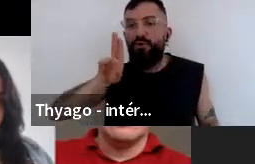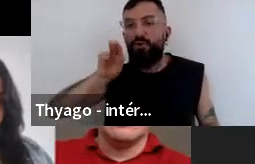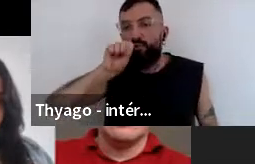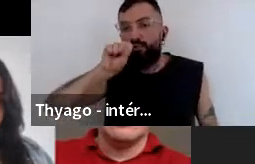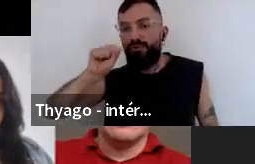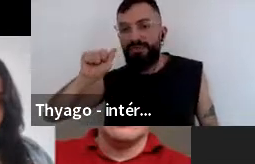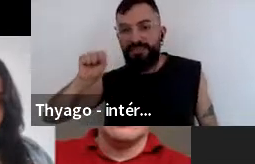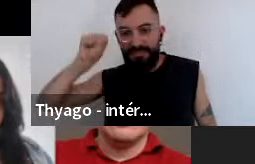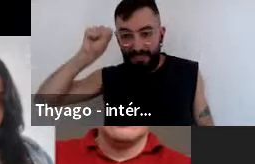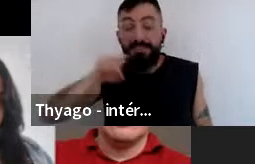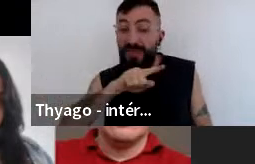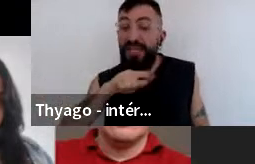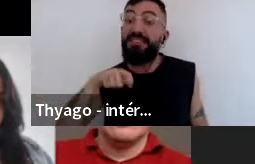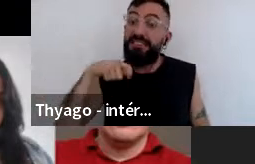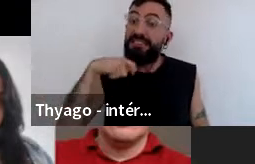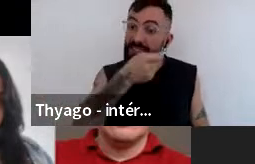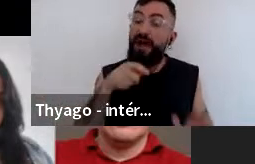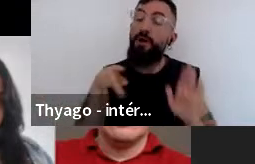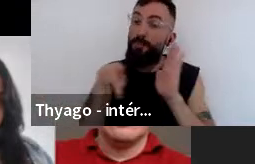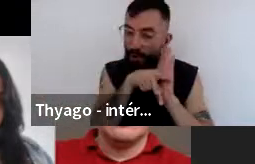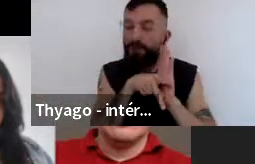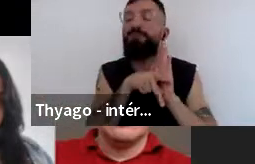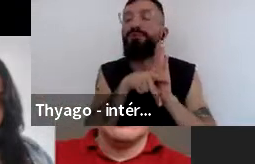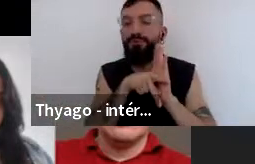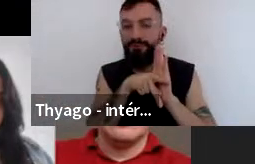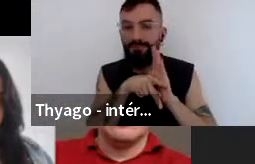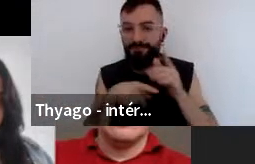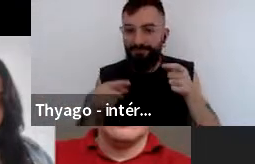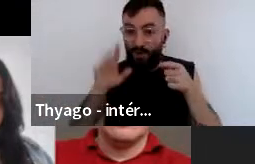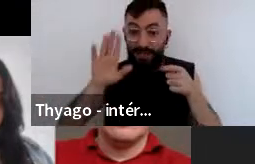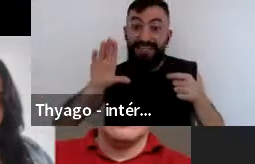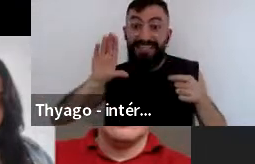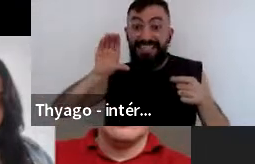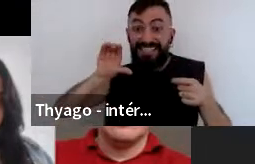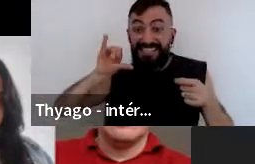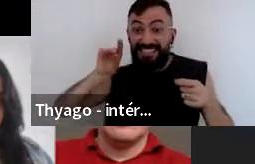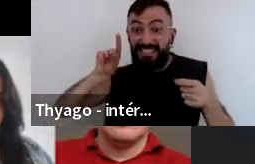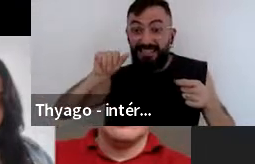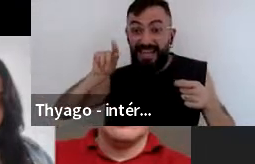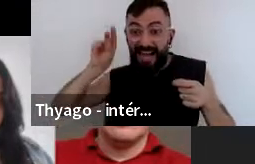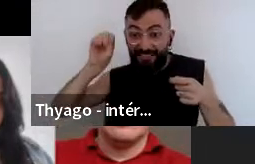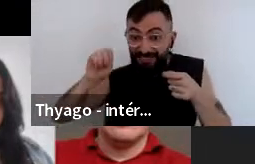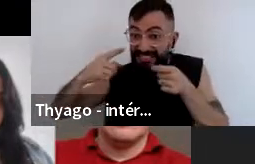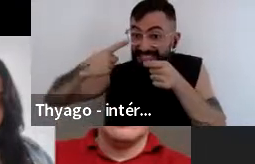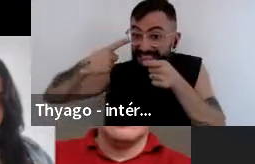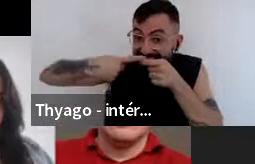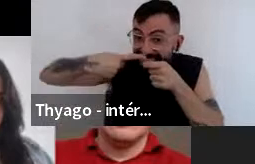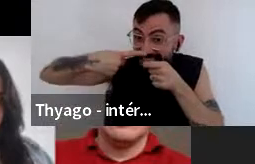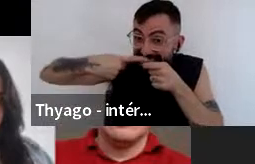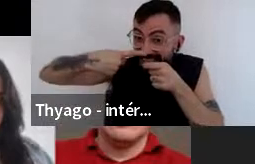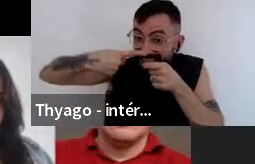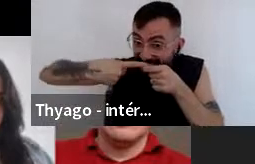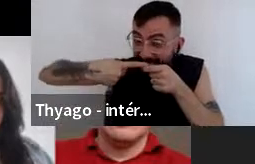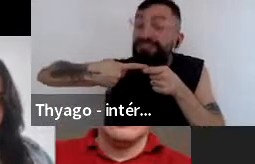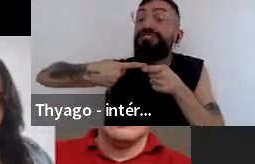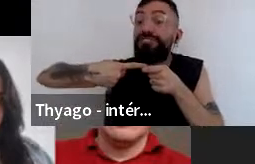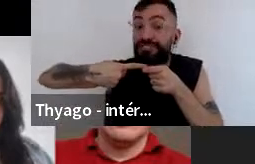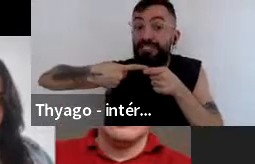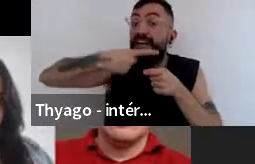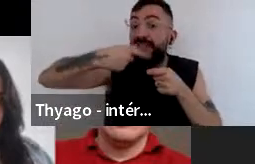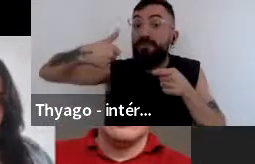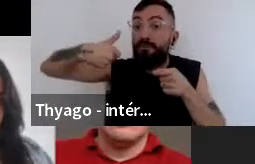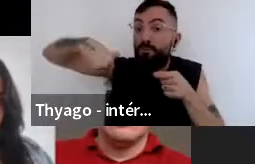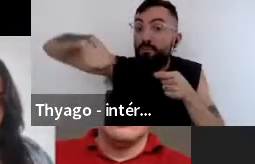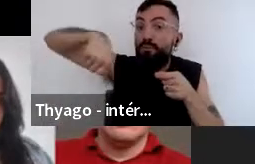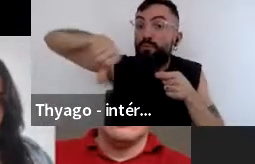comes from the sign for city, which is like this. So basically what happened here is the hand shape of